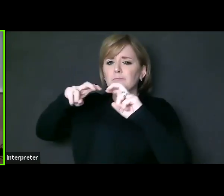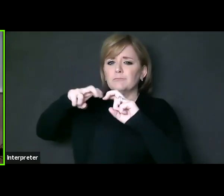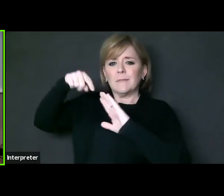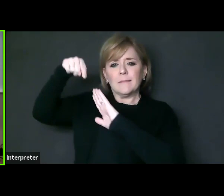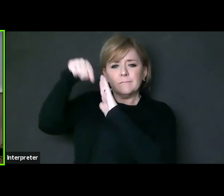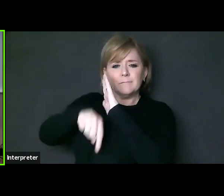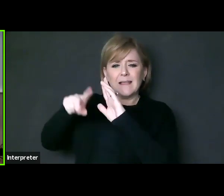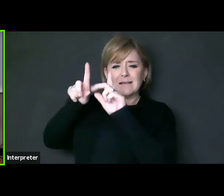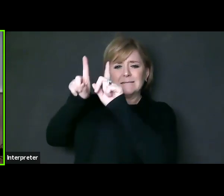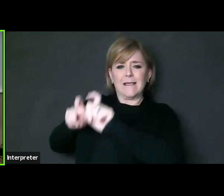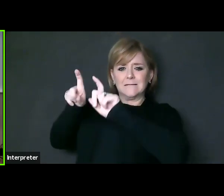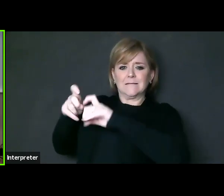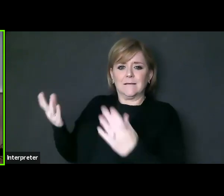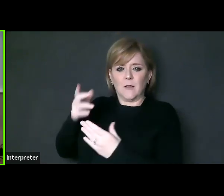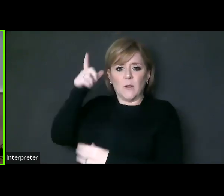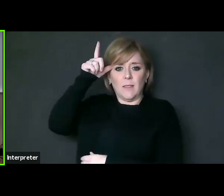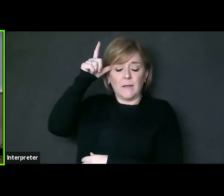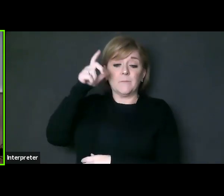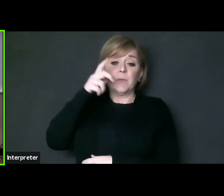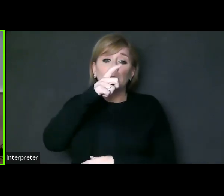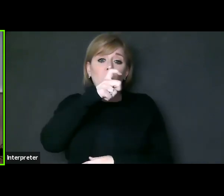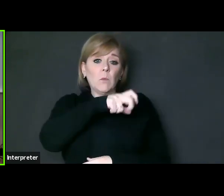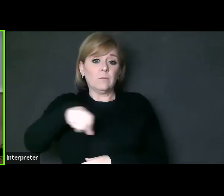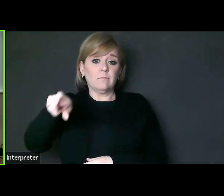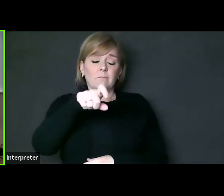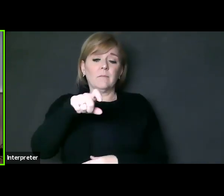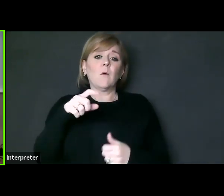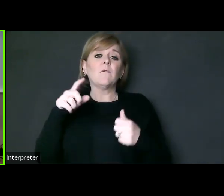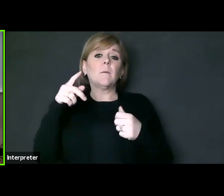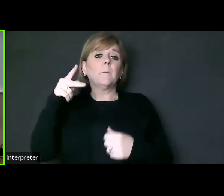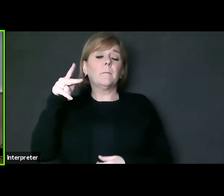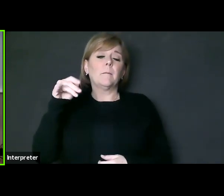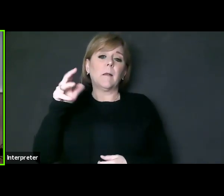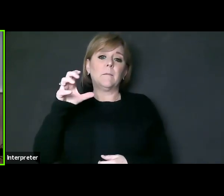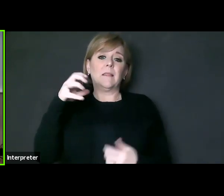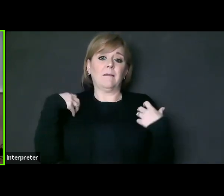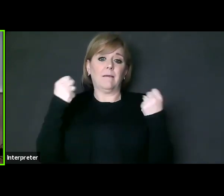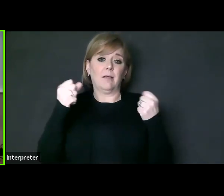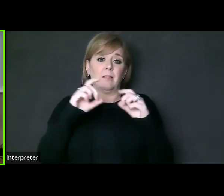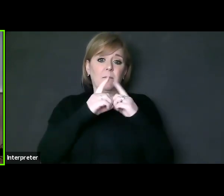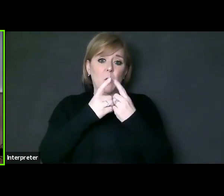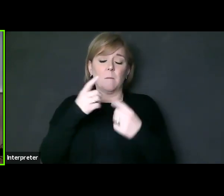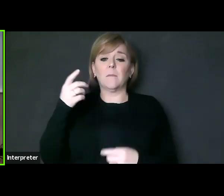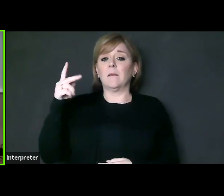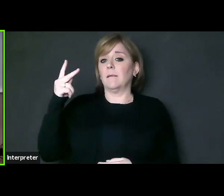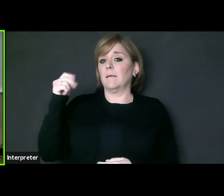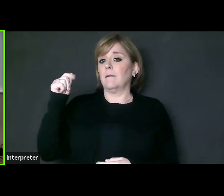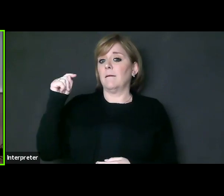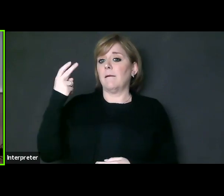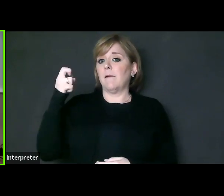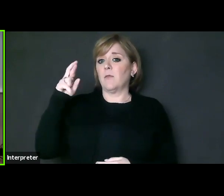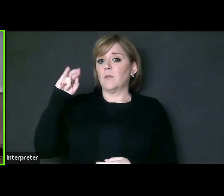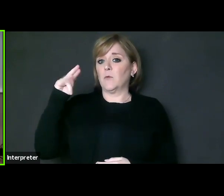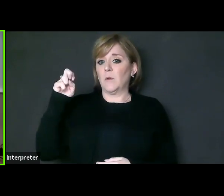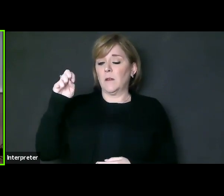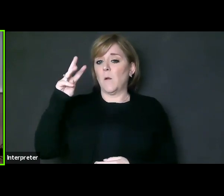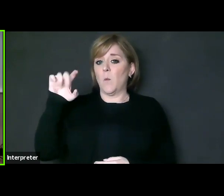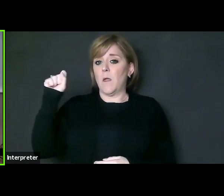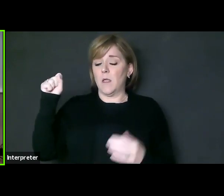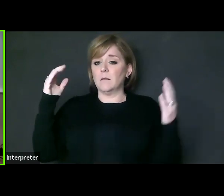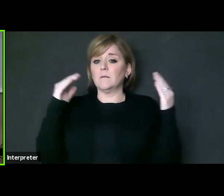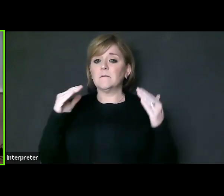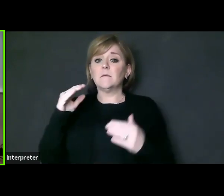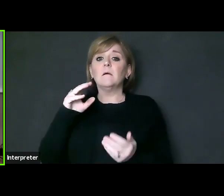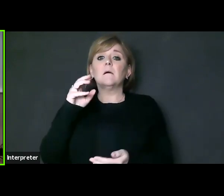And our panelists this morning are Director of Public Health, Catherine Wells, Local Health Authority, Dr. Ron Cook, Lubbock